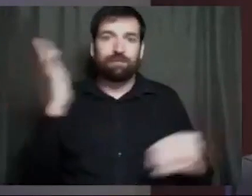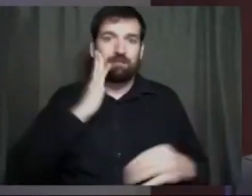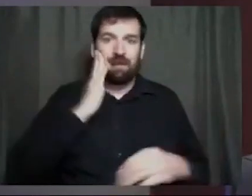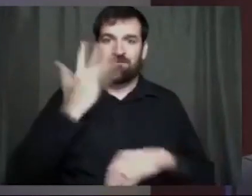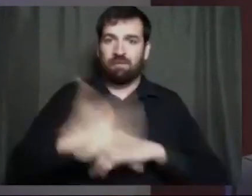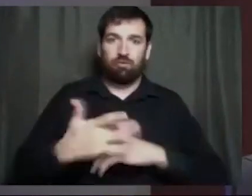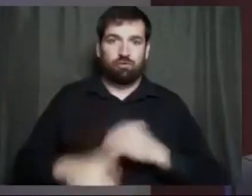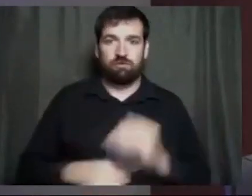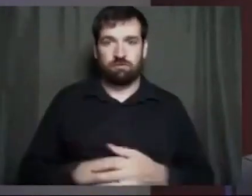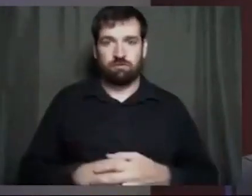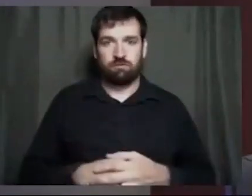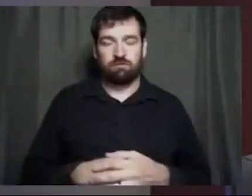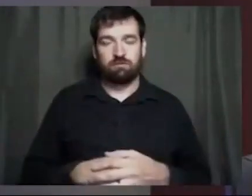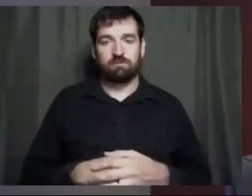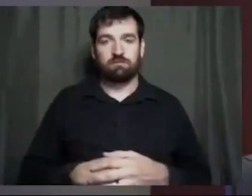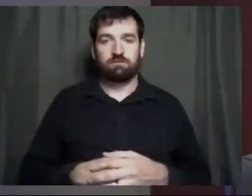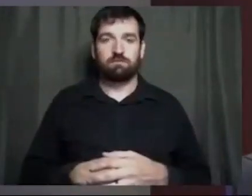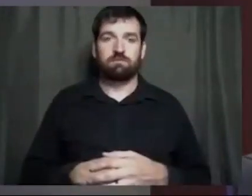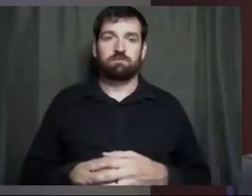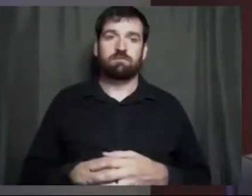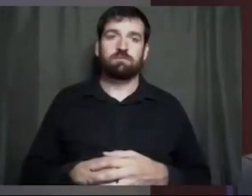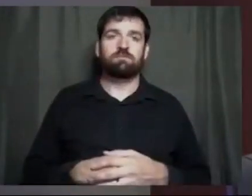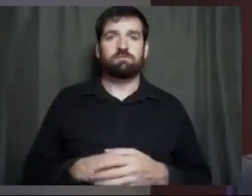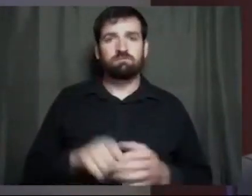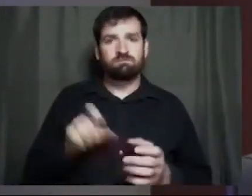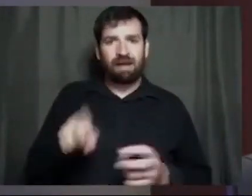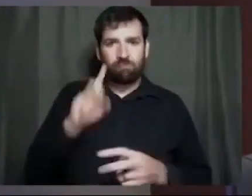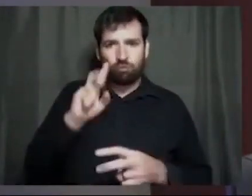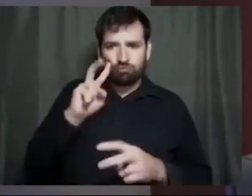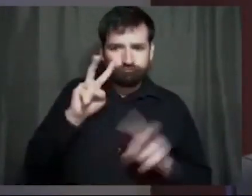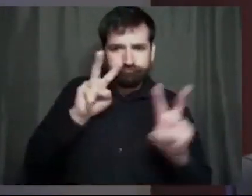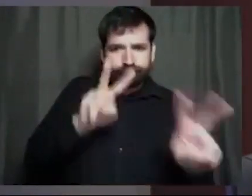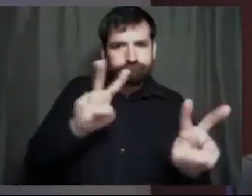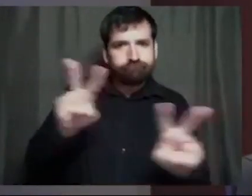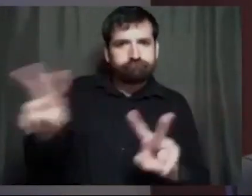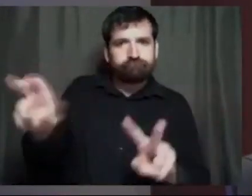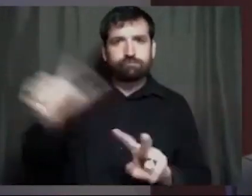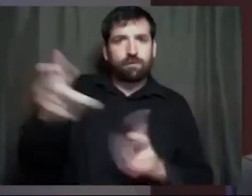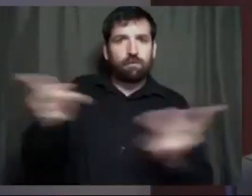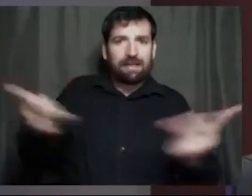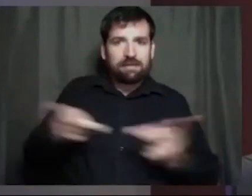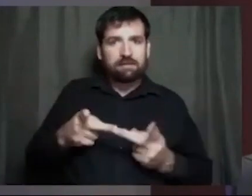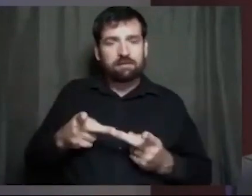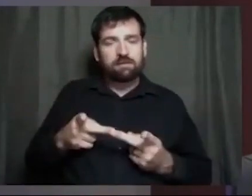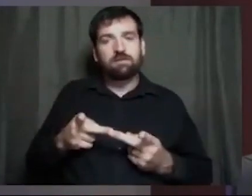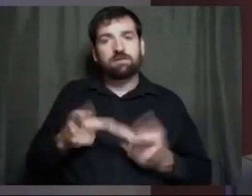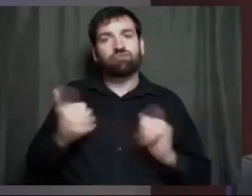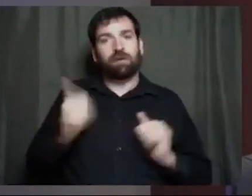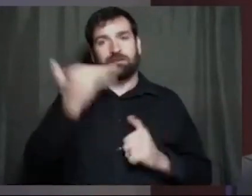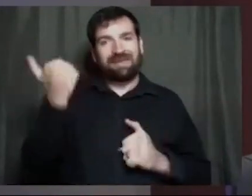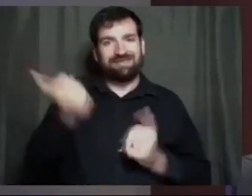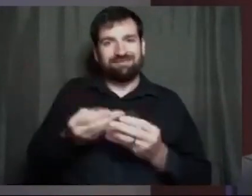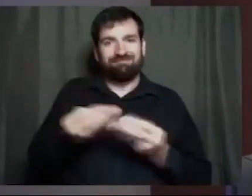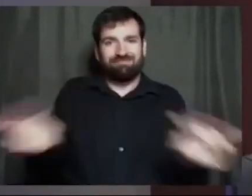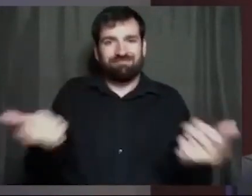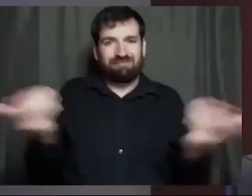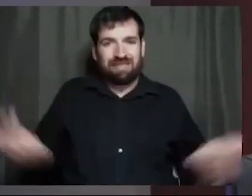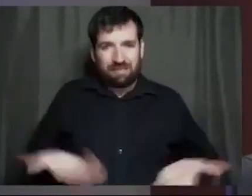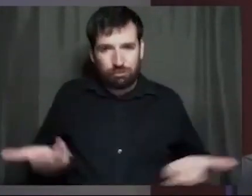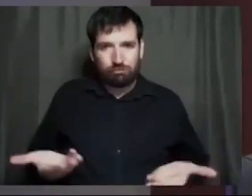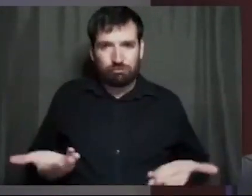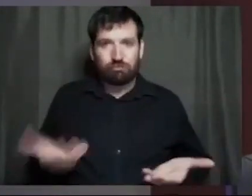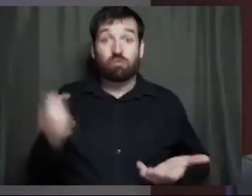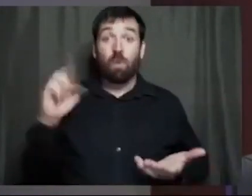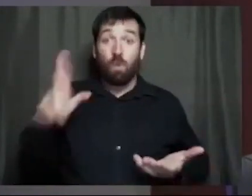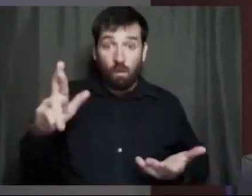need to see what's happened in other places and do our best mitigation measures here so that we don't find ourselves in that